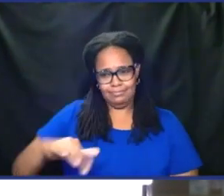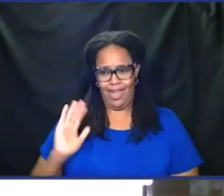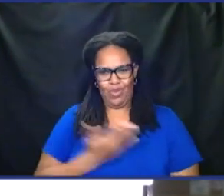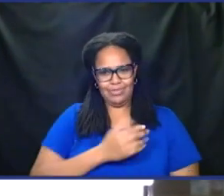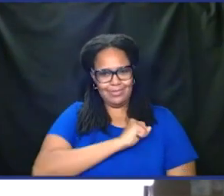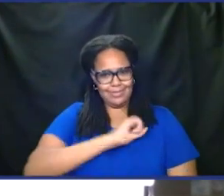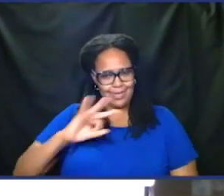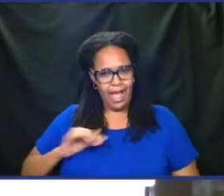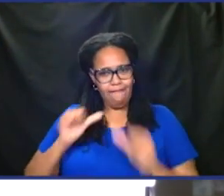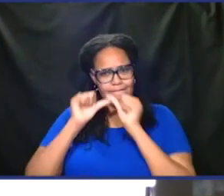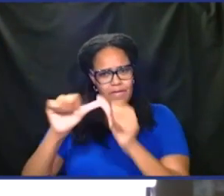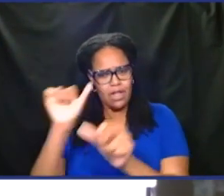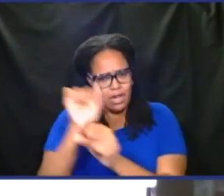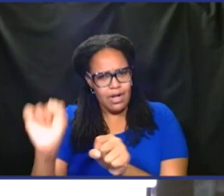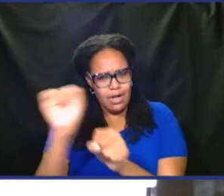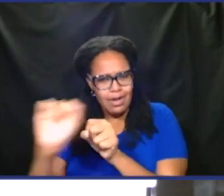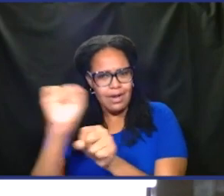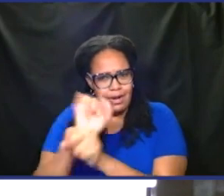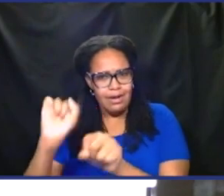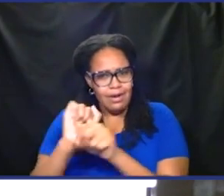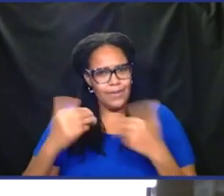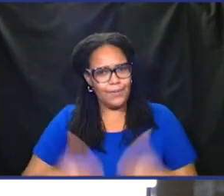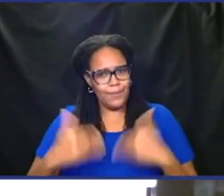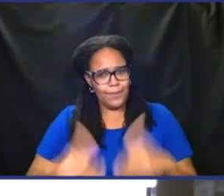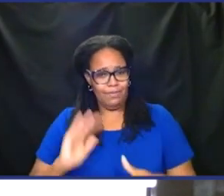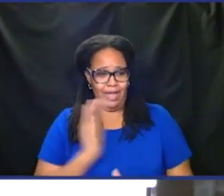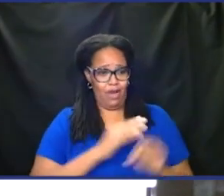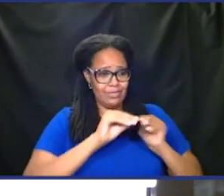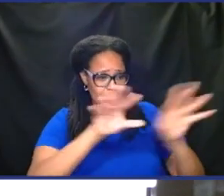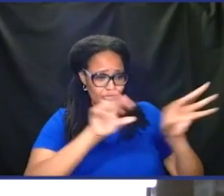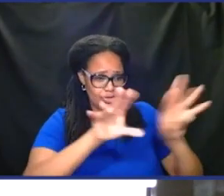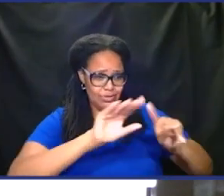doing. Americares Distribution